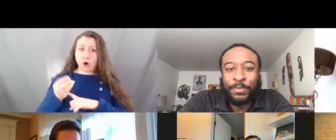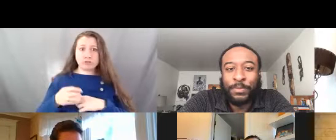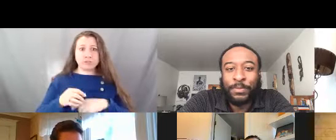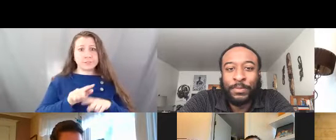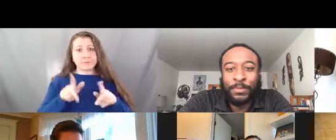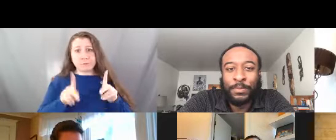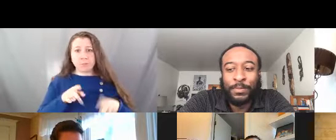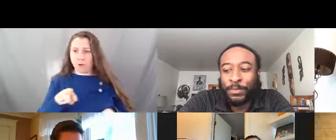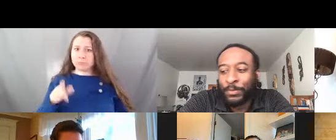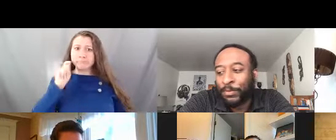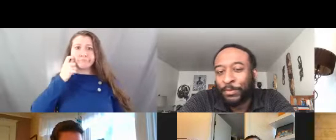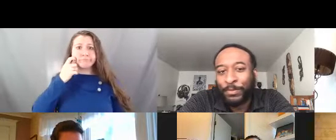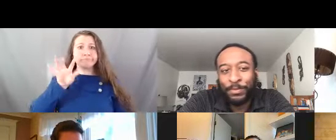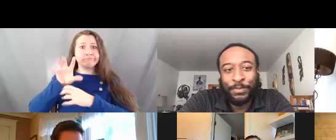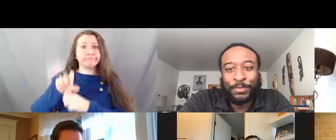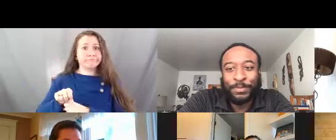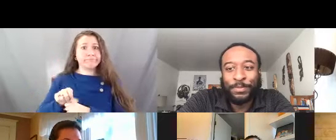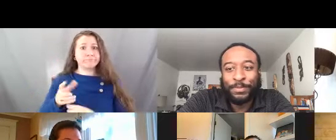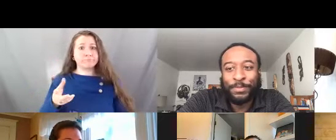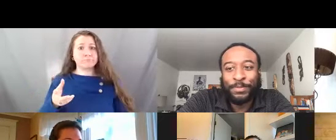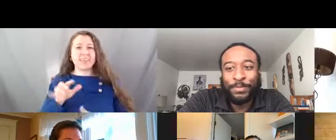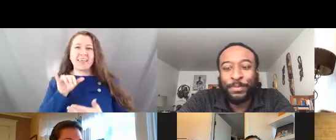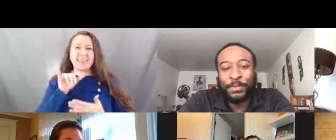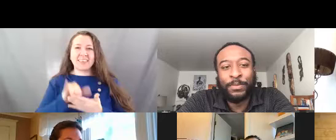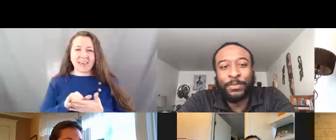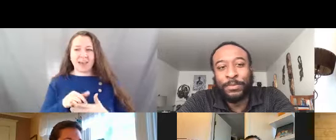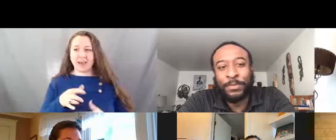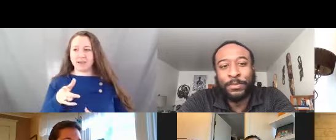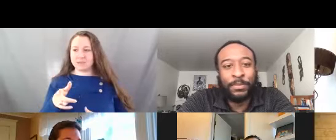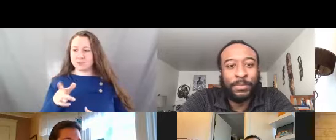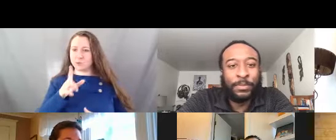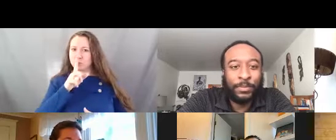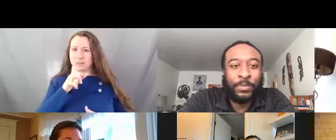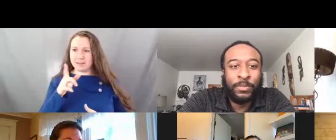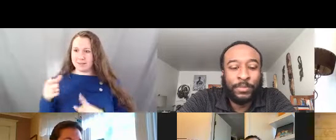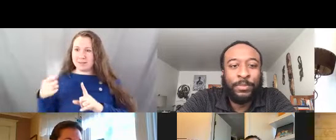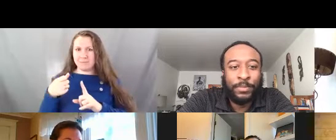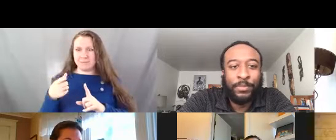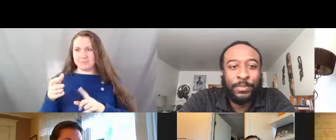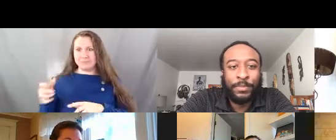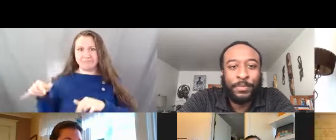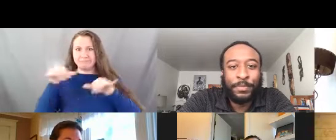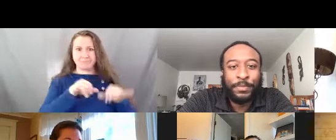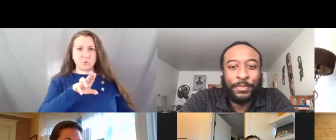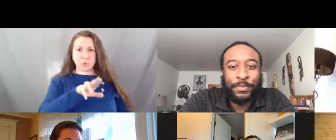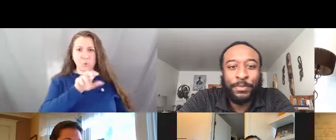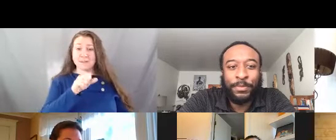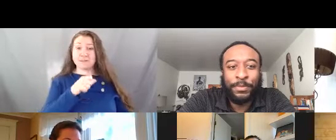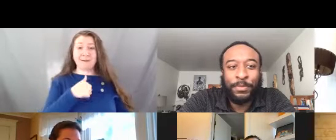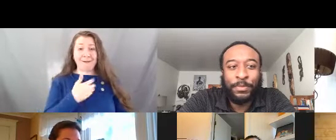cool. And that's also same that transcends to US as well, where I came over